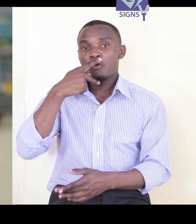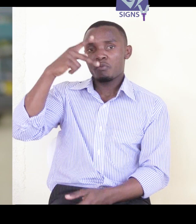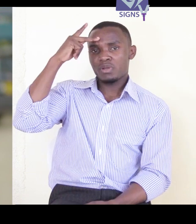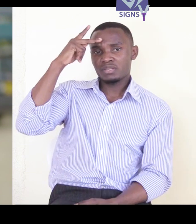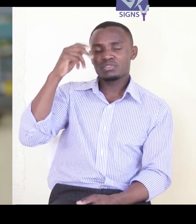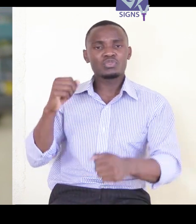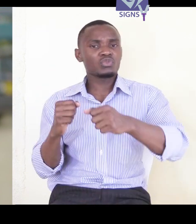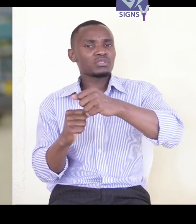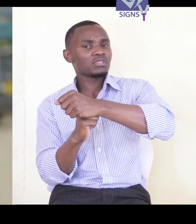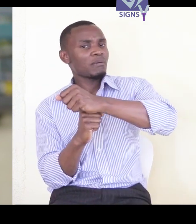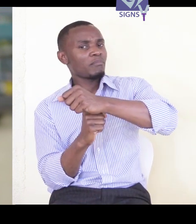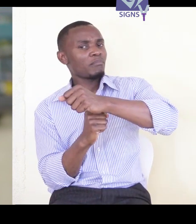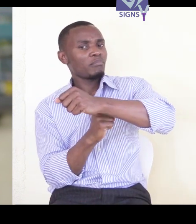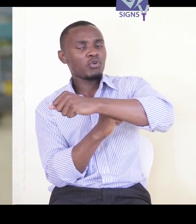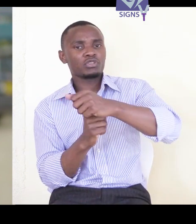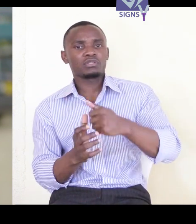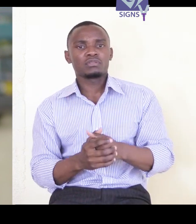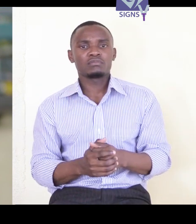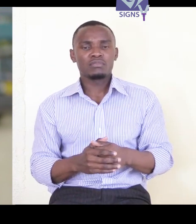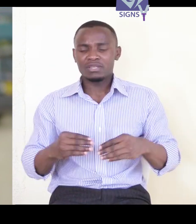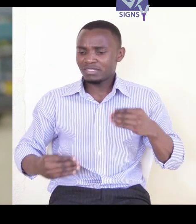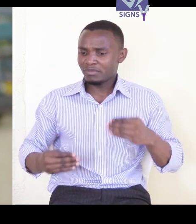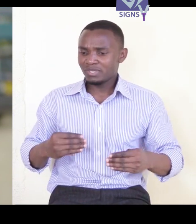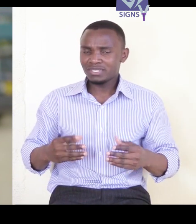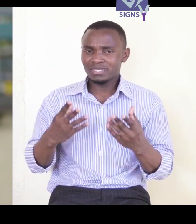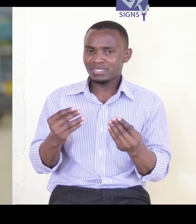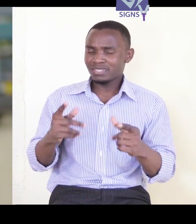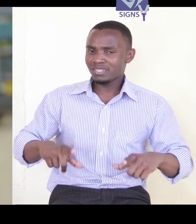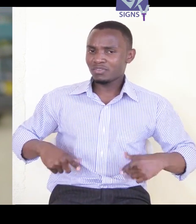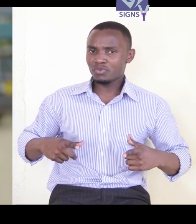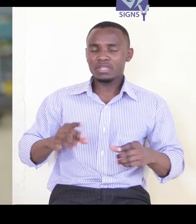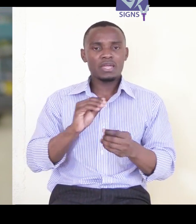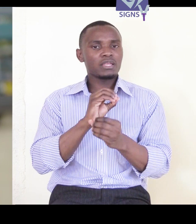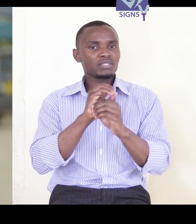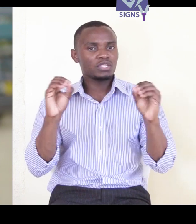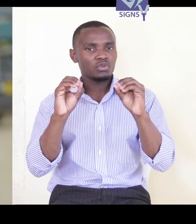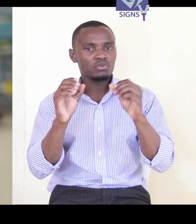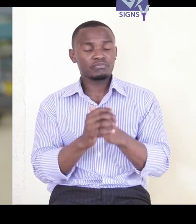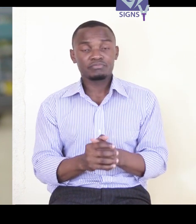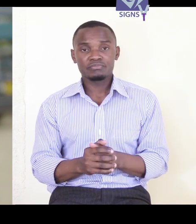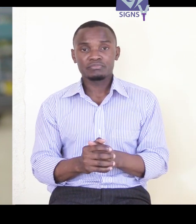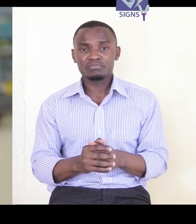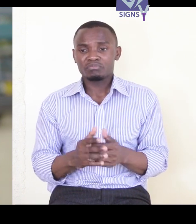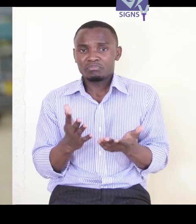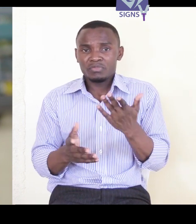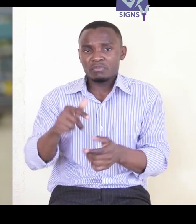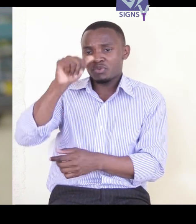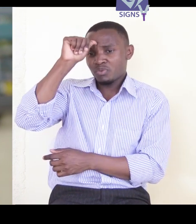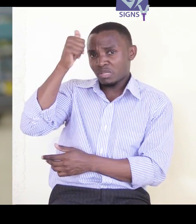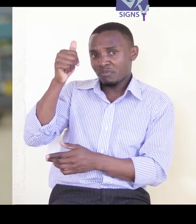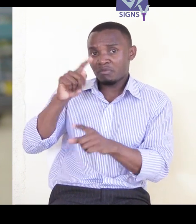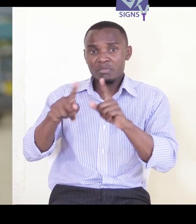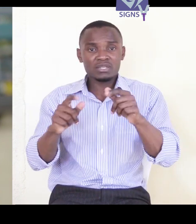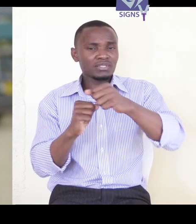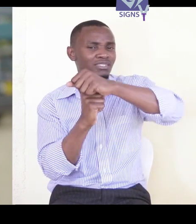the parents to be more supportive. Disability is not an easy thing to live with. And even if you are